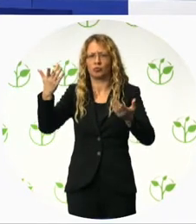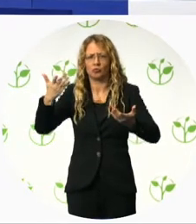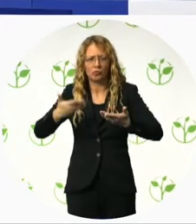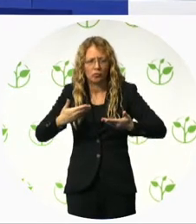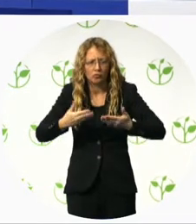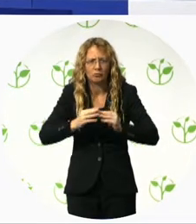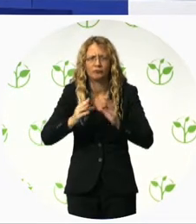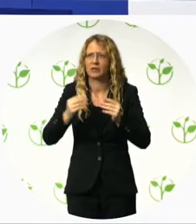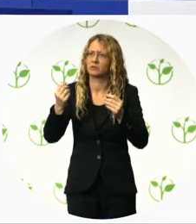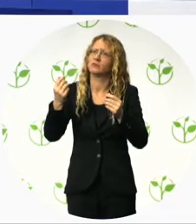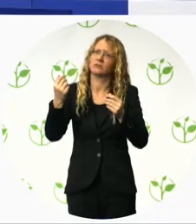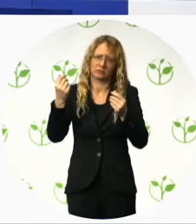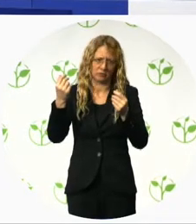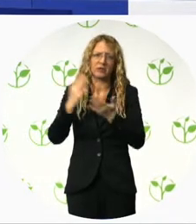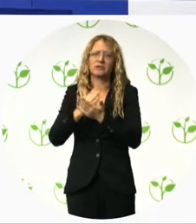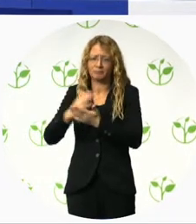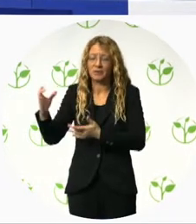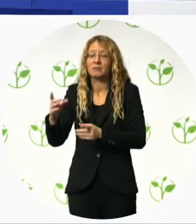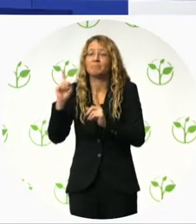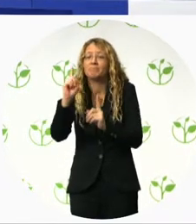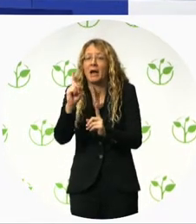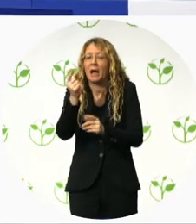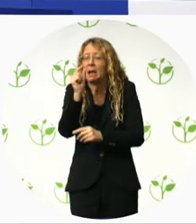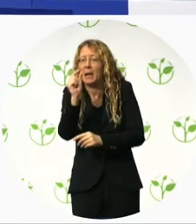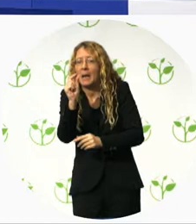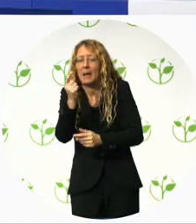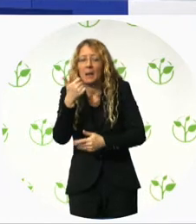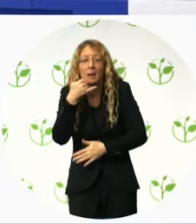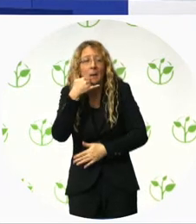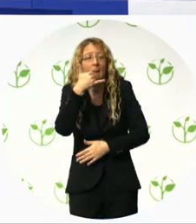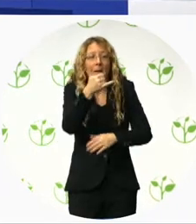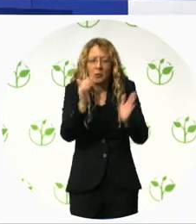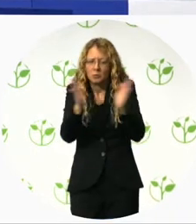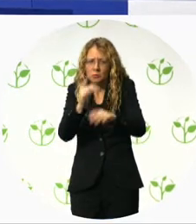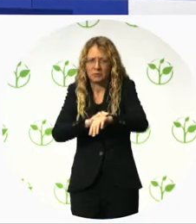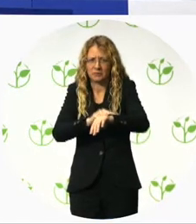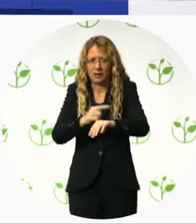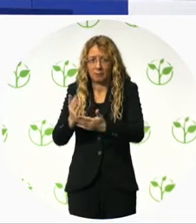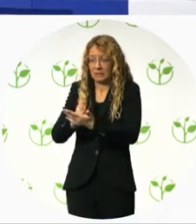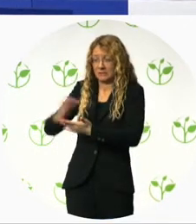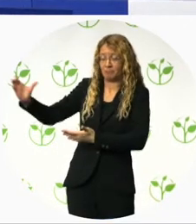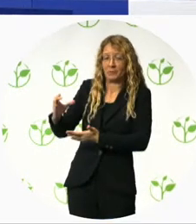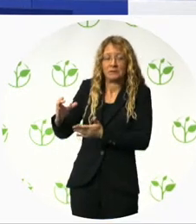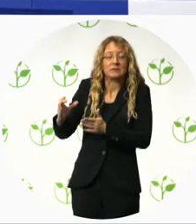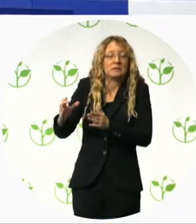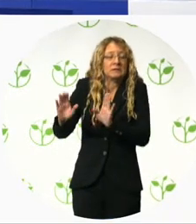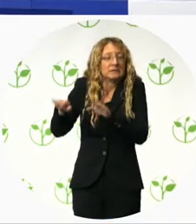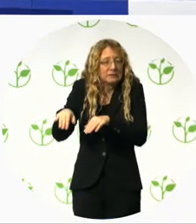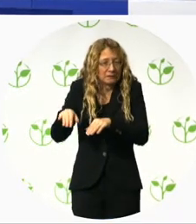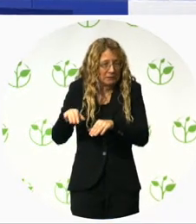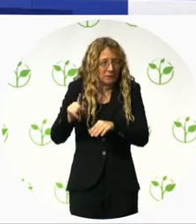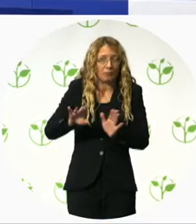So, of course, there's a lot of law about discrimination, but we don't think about this is not a value proposition